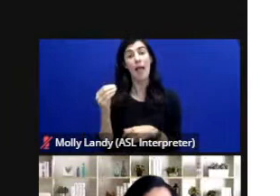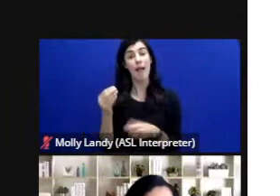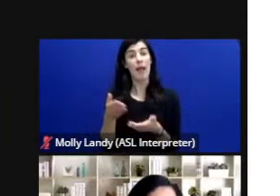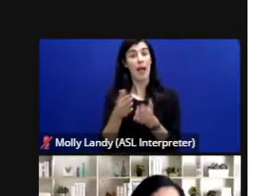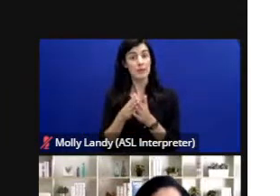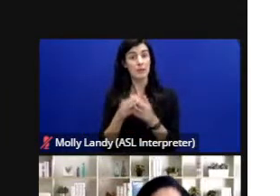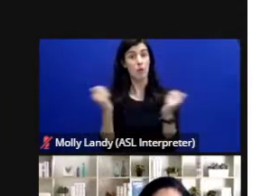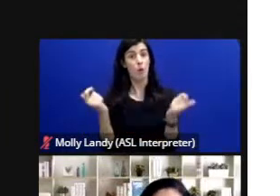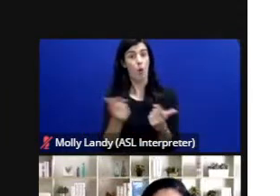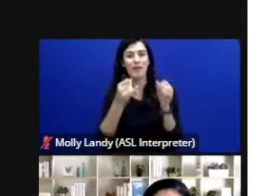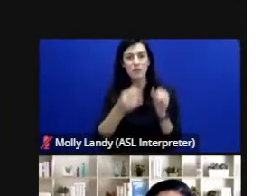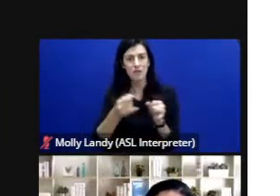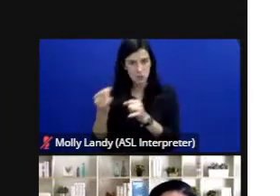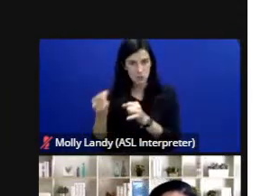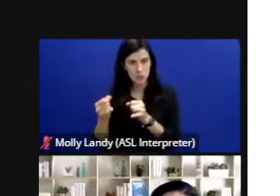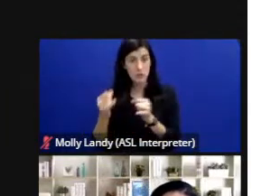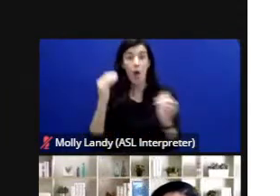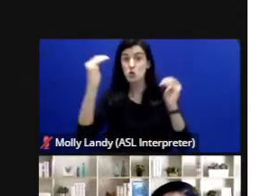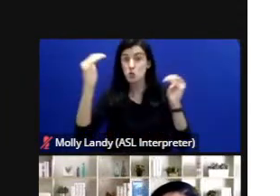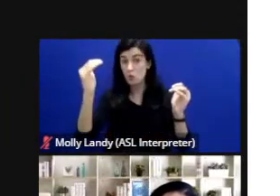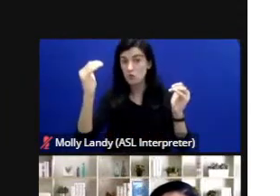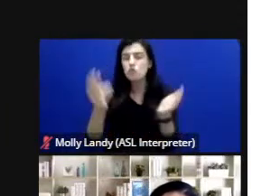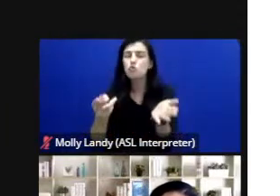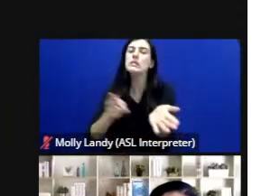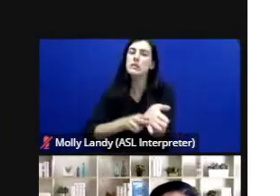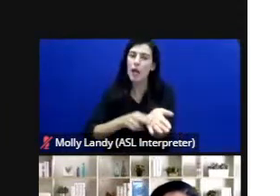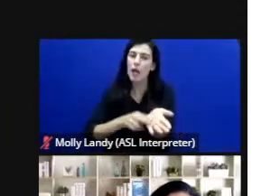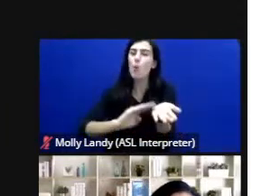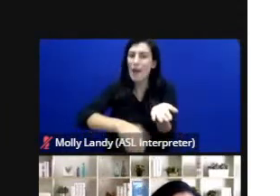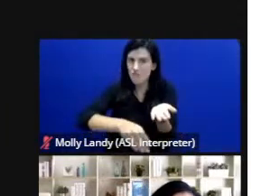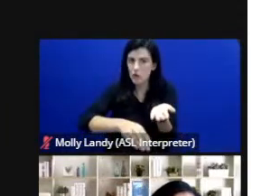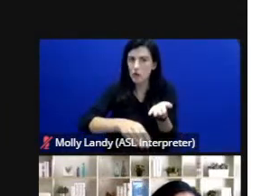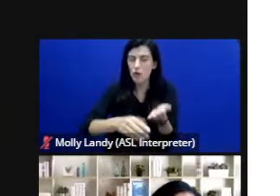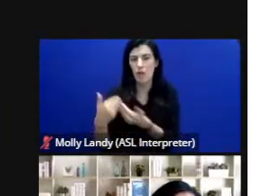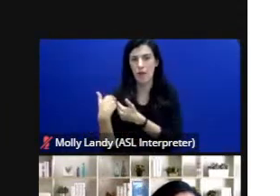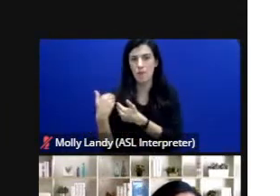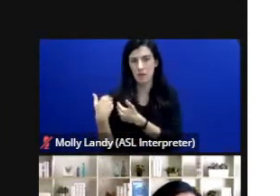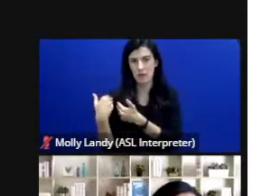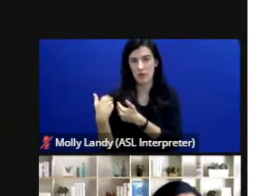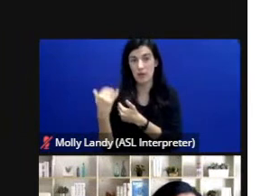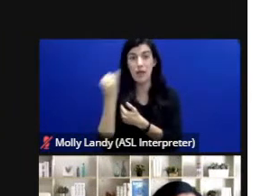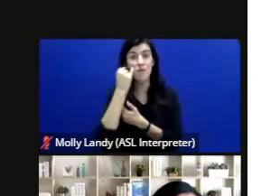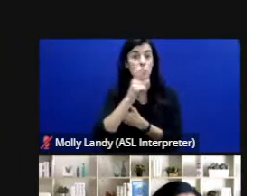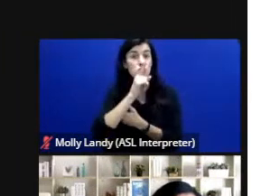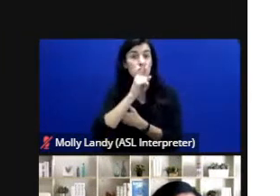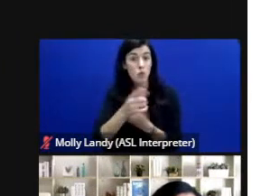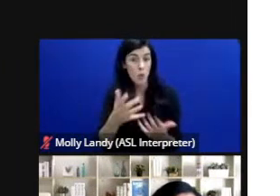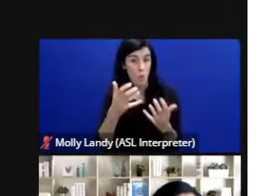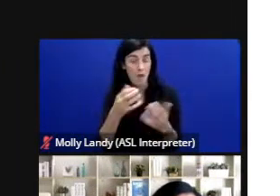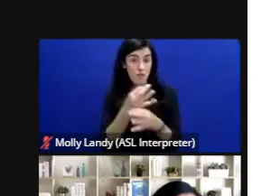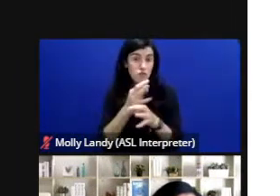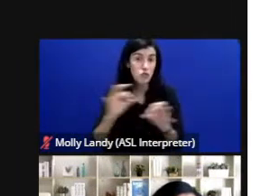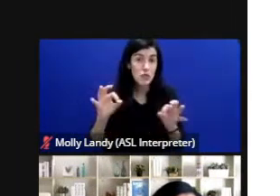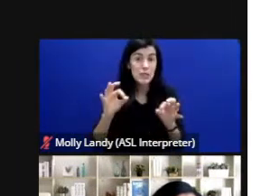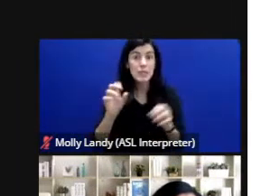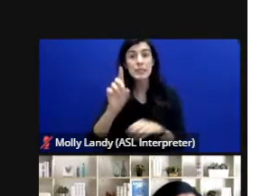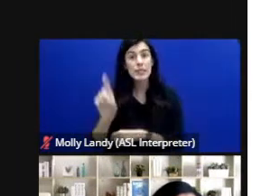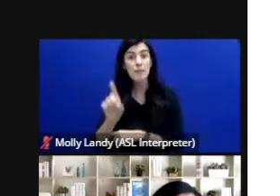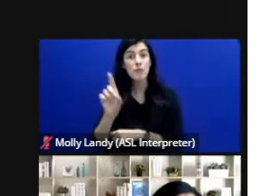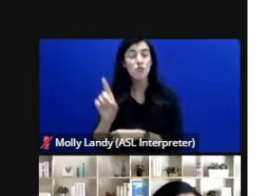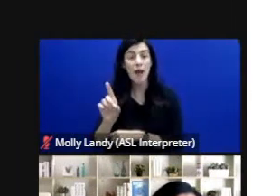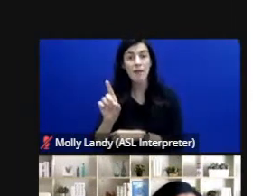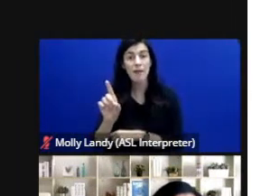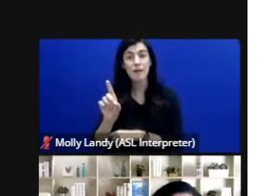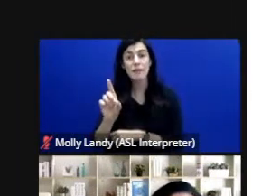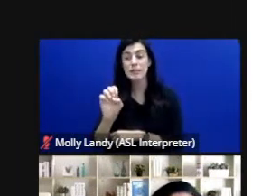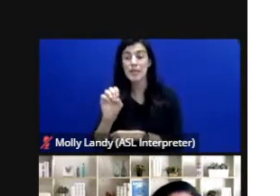a waiver of liability. If you truly want to have a free and open democratic society and university that